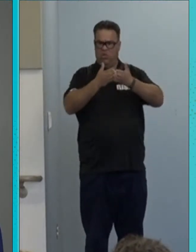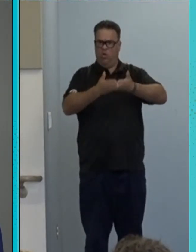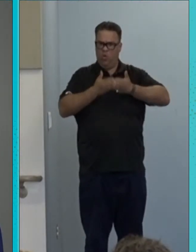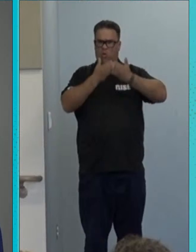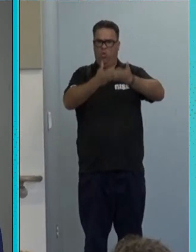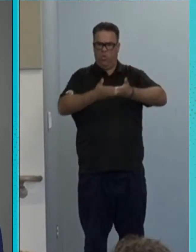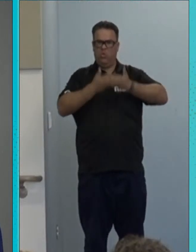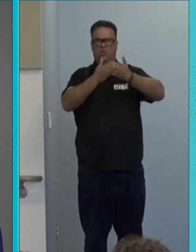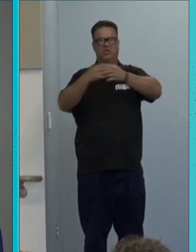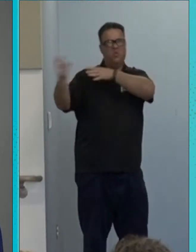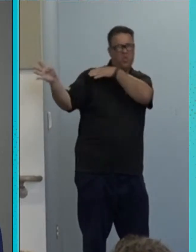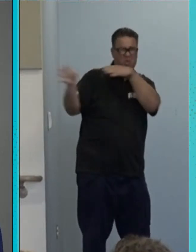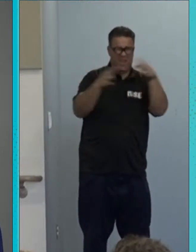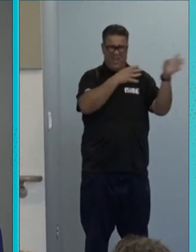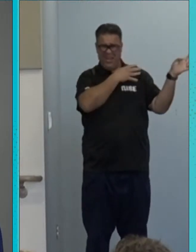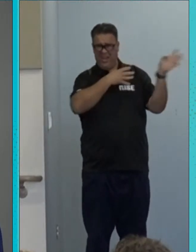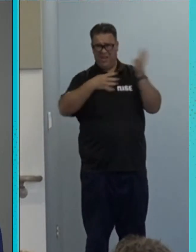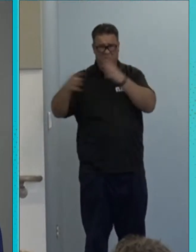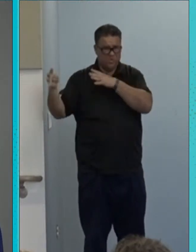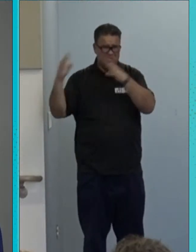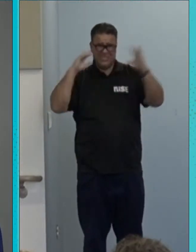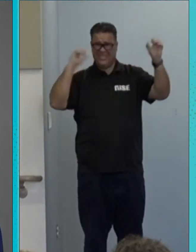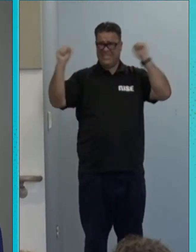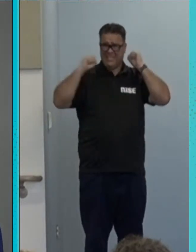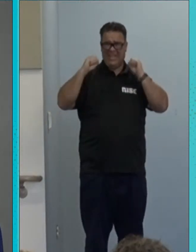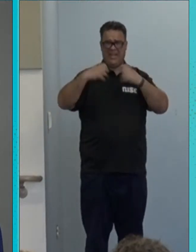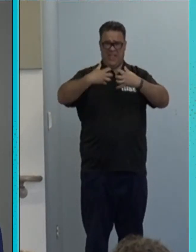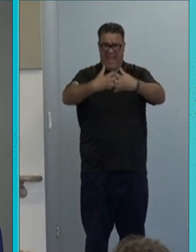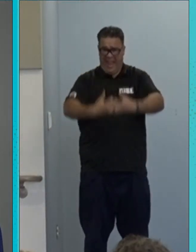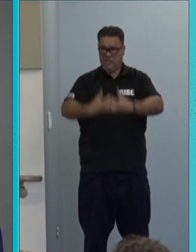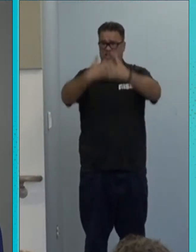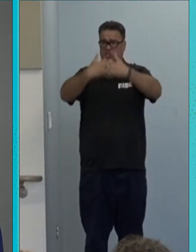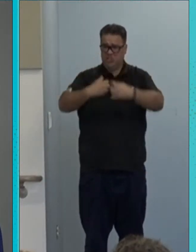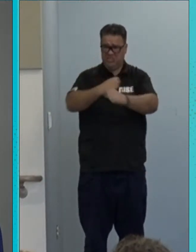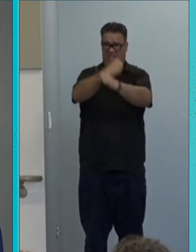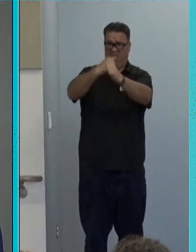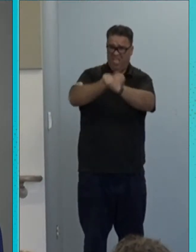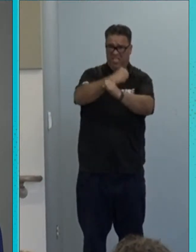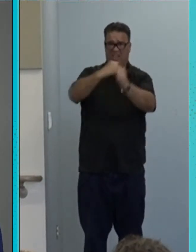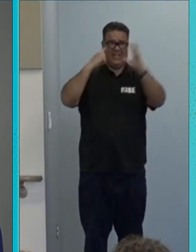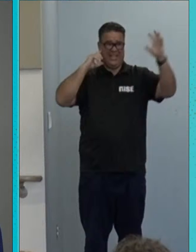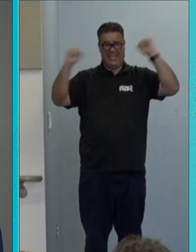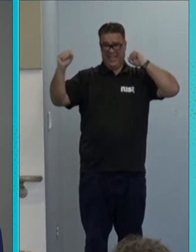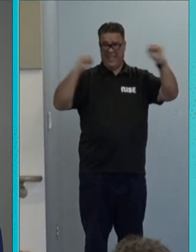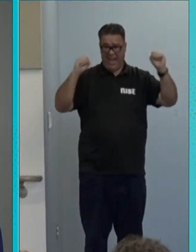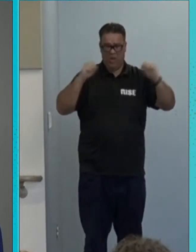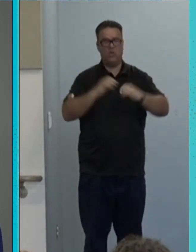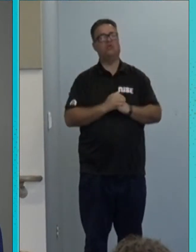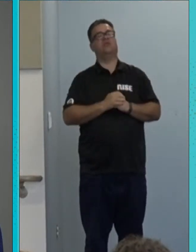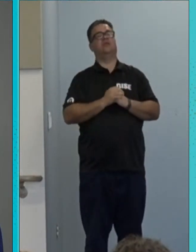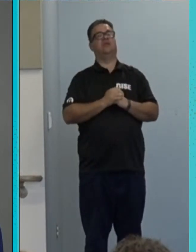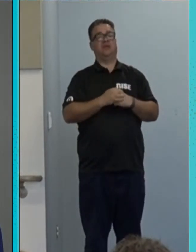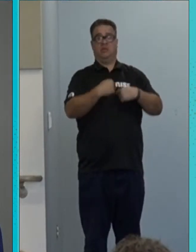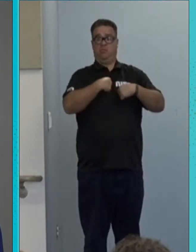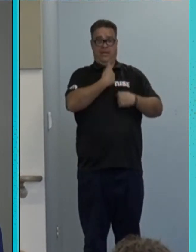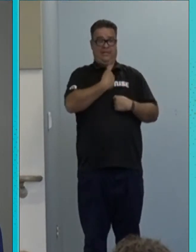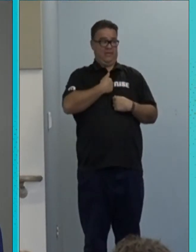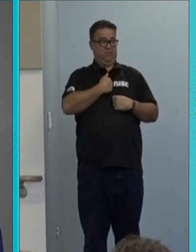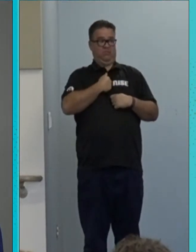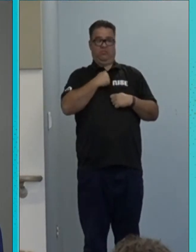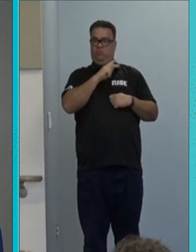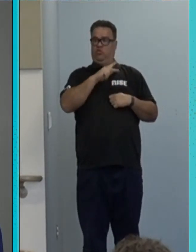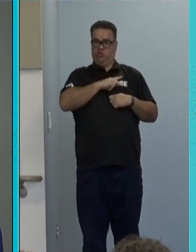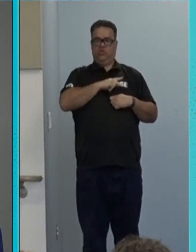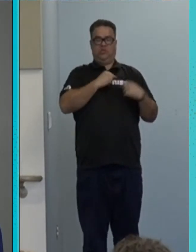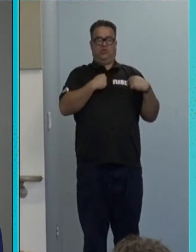the wind is loud, the engine is loud. And so I was